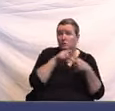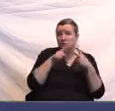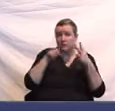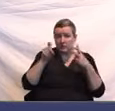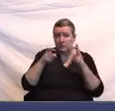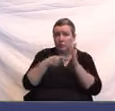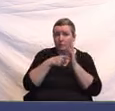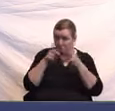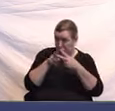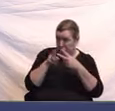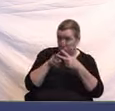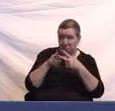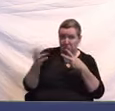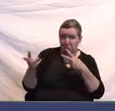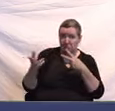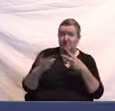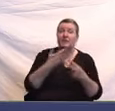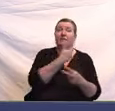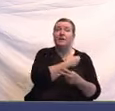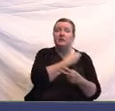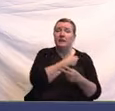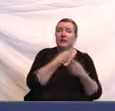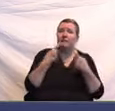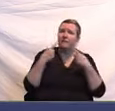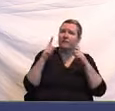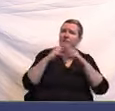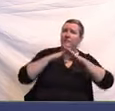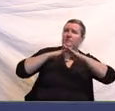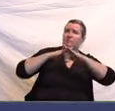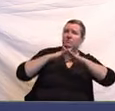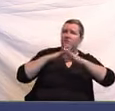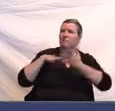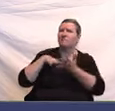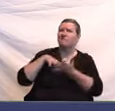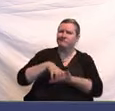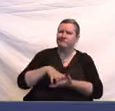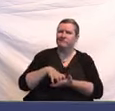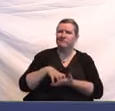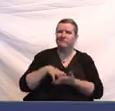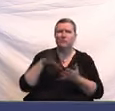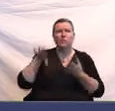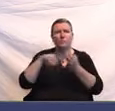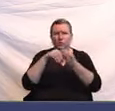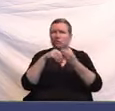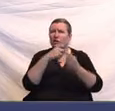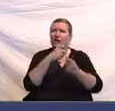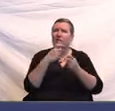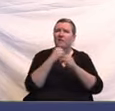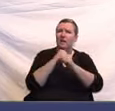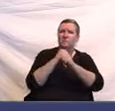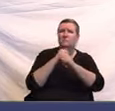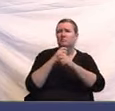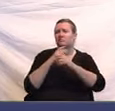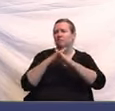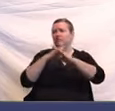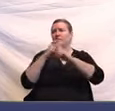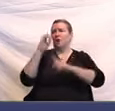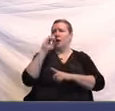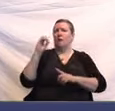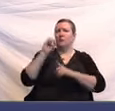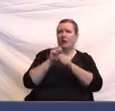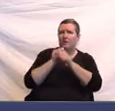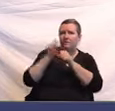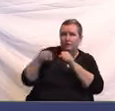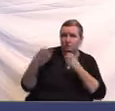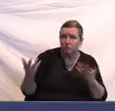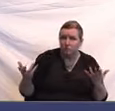are waning, and it's been reported that a booster shot significantly expands protections against Omicron. Any thoughts right now to expanding the state's vaccine or test